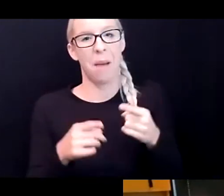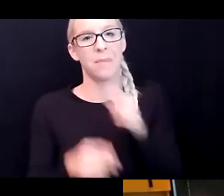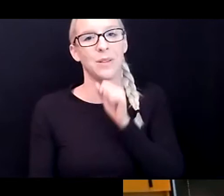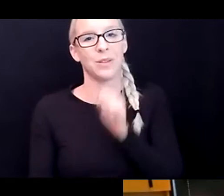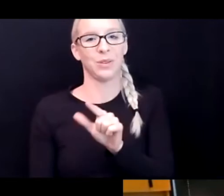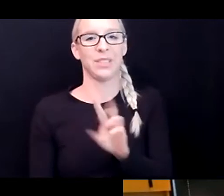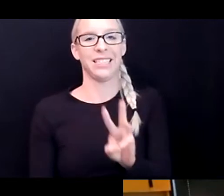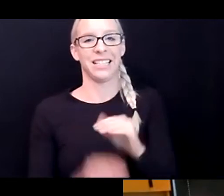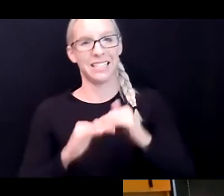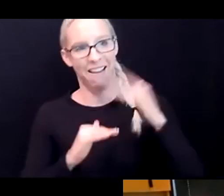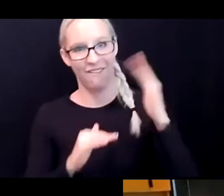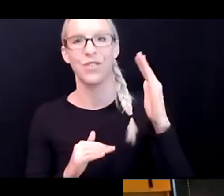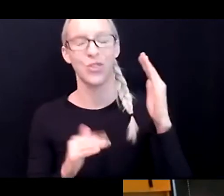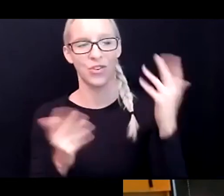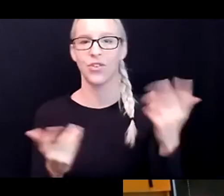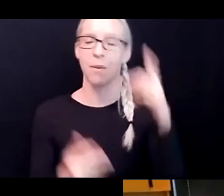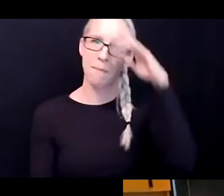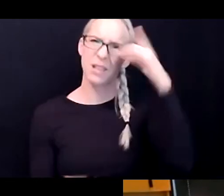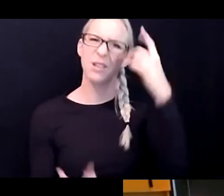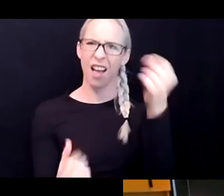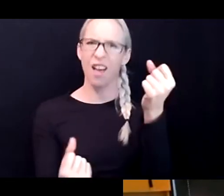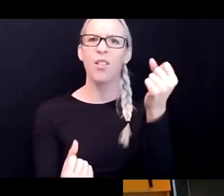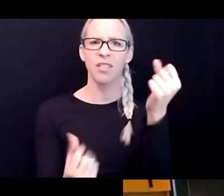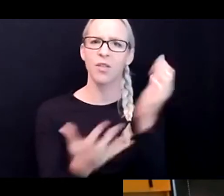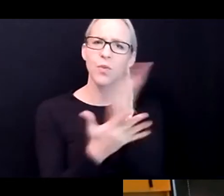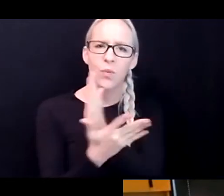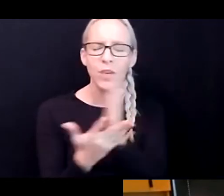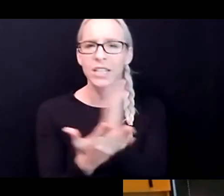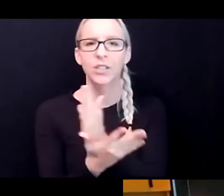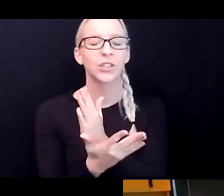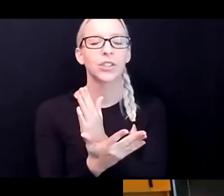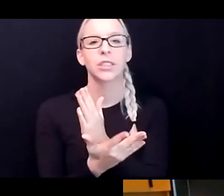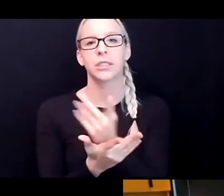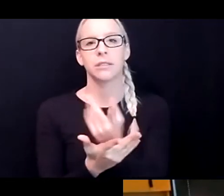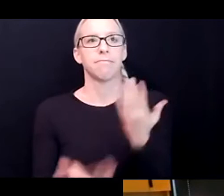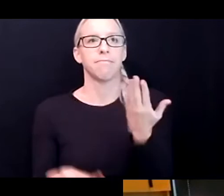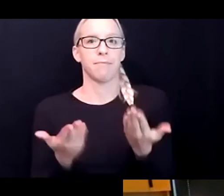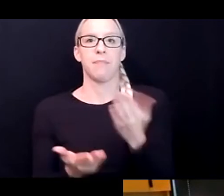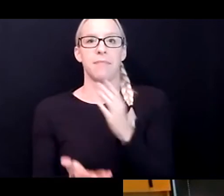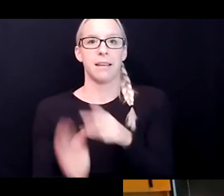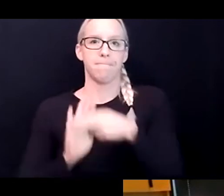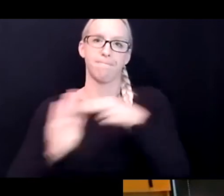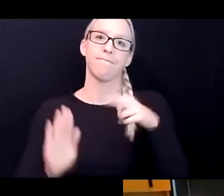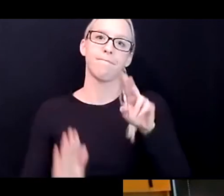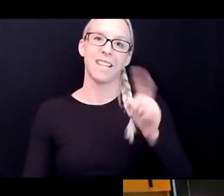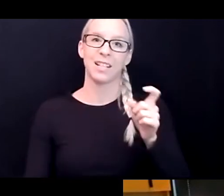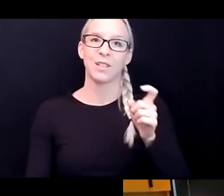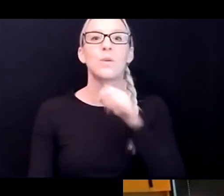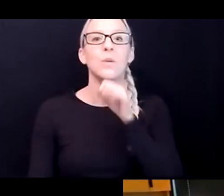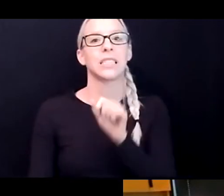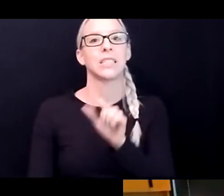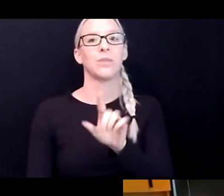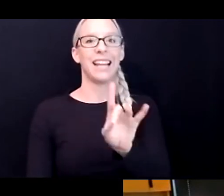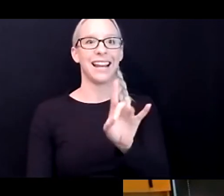health diagnoses the same way, where it's a range where if you got diagnosed at 28, now you don't qualify for an ABLE